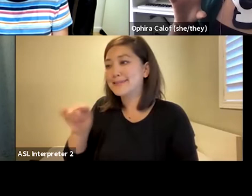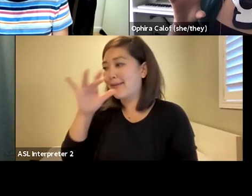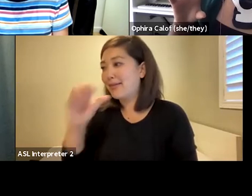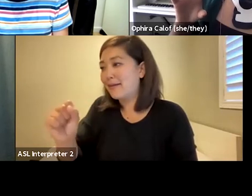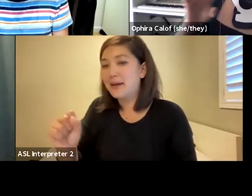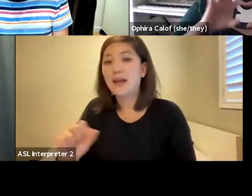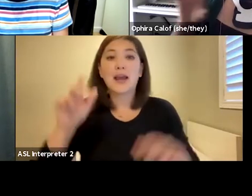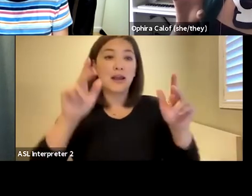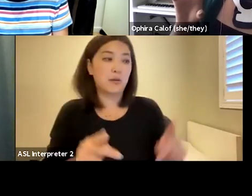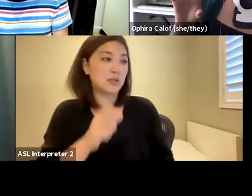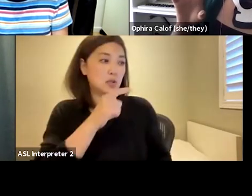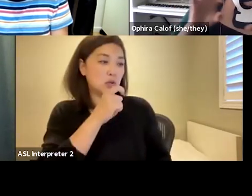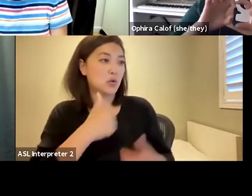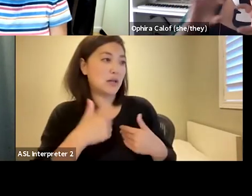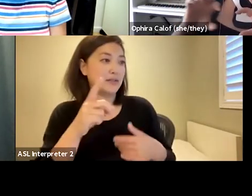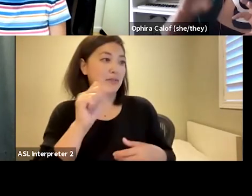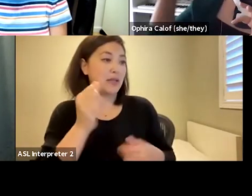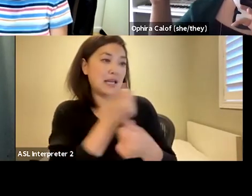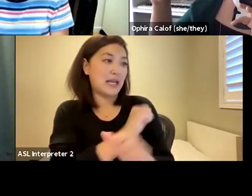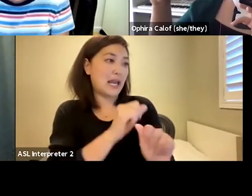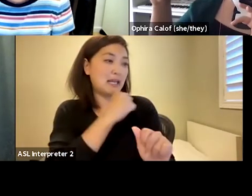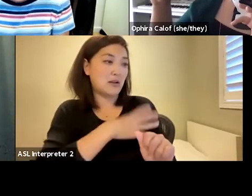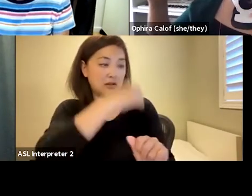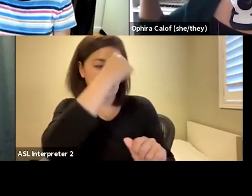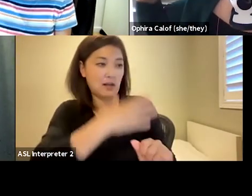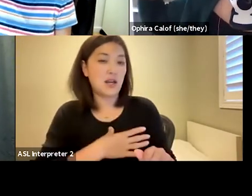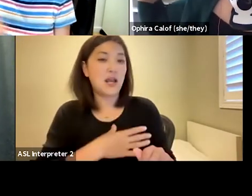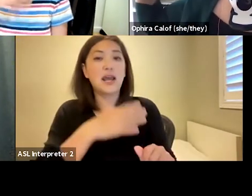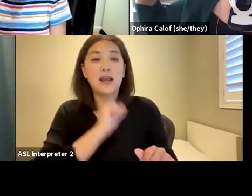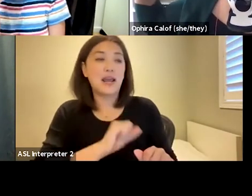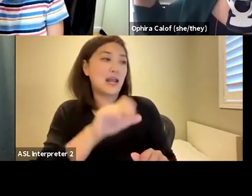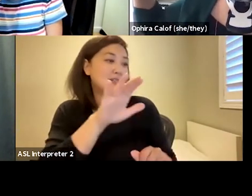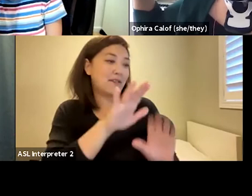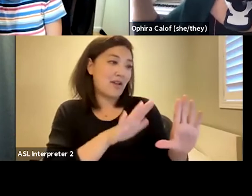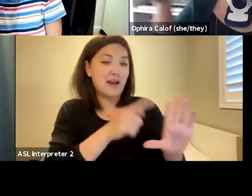with a disability, any gender, age 5 to 95.